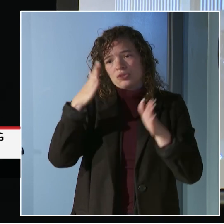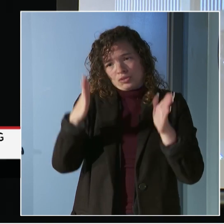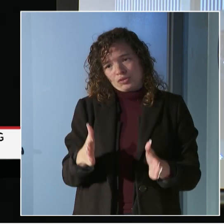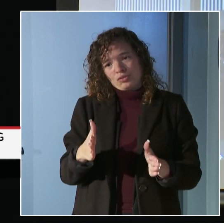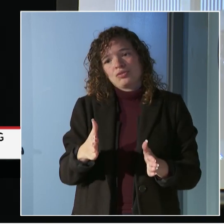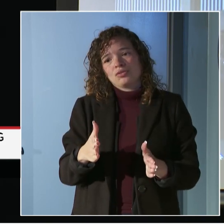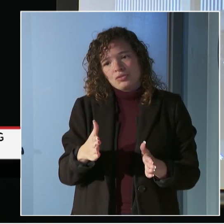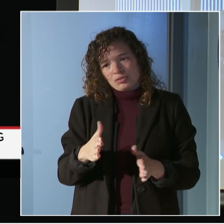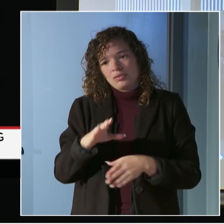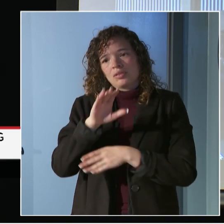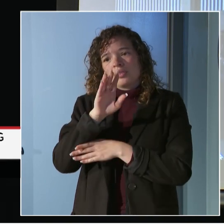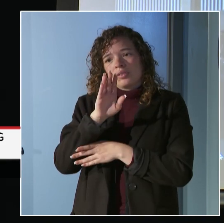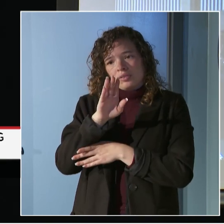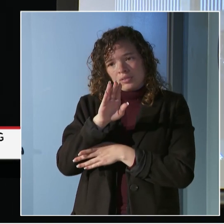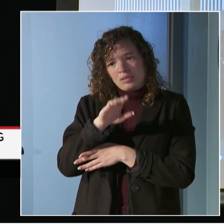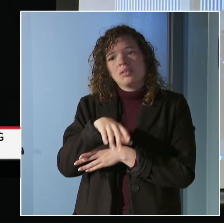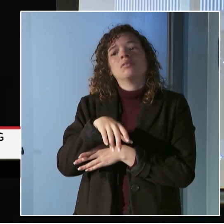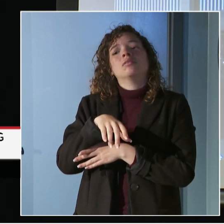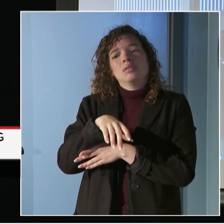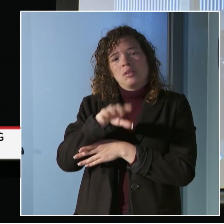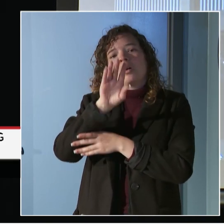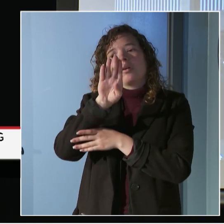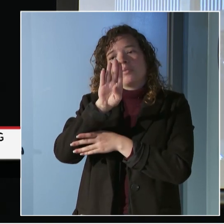you wave?